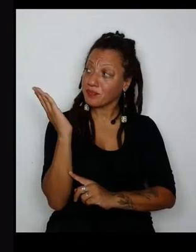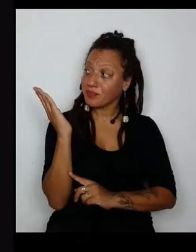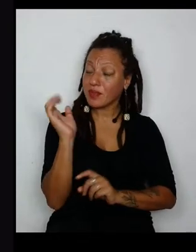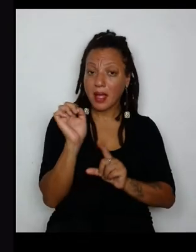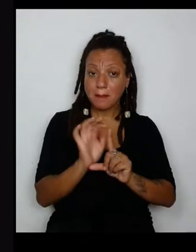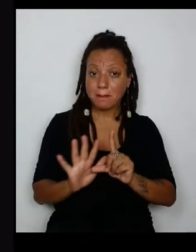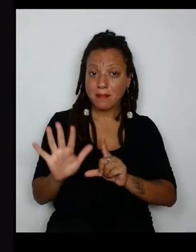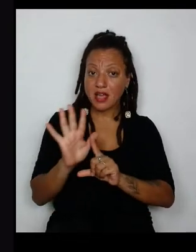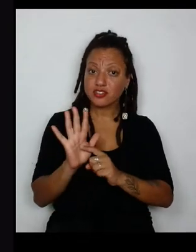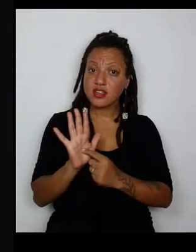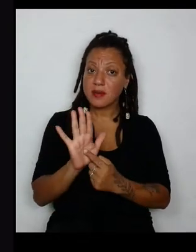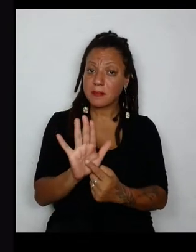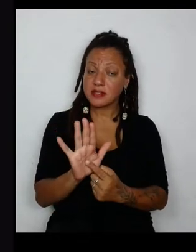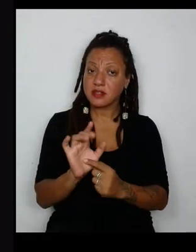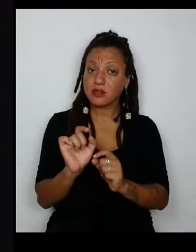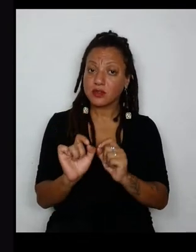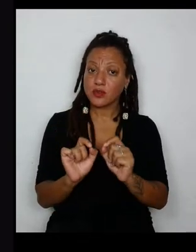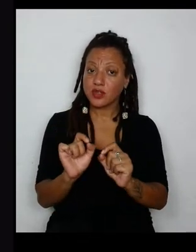sorry